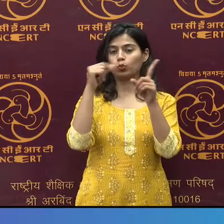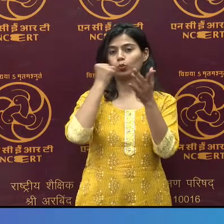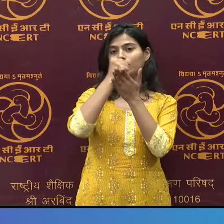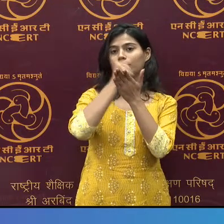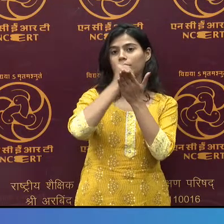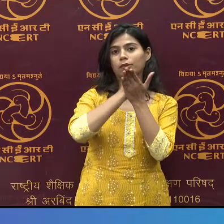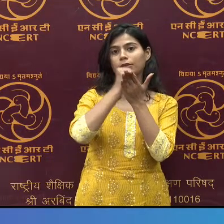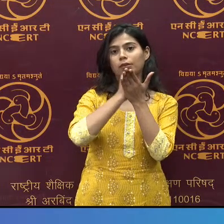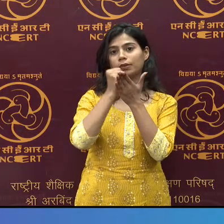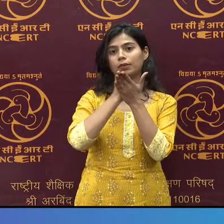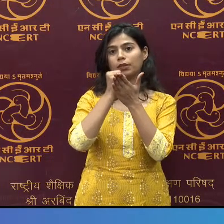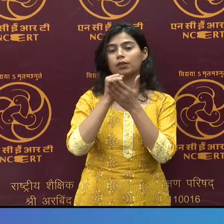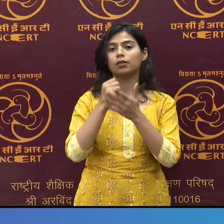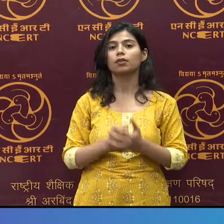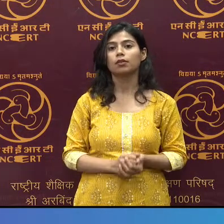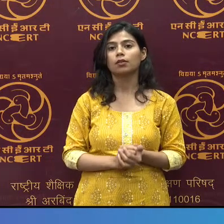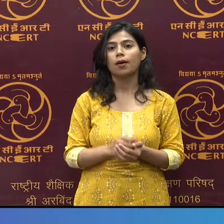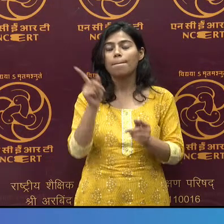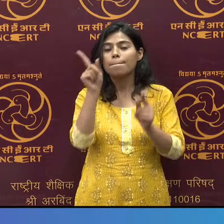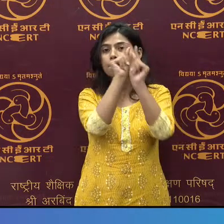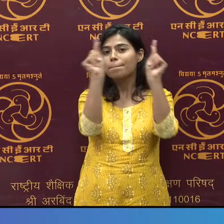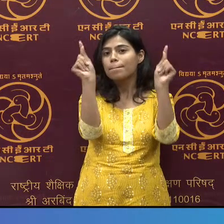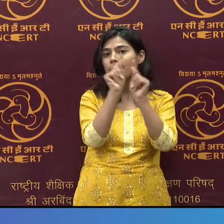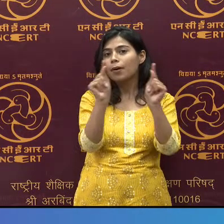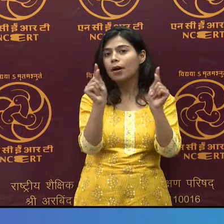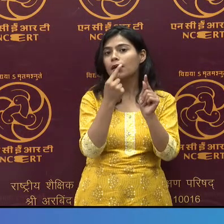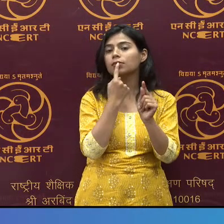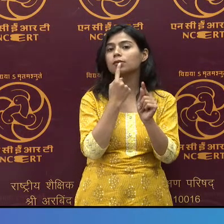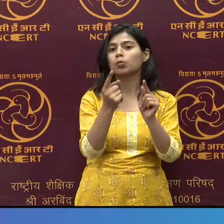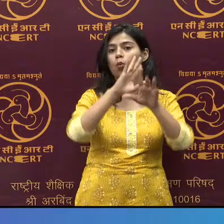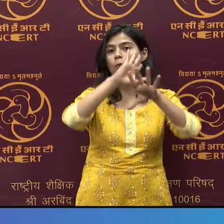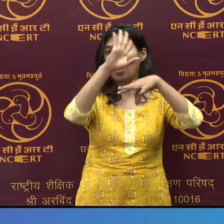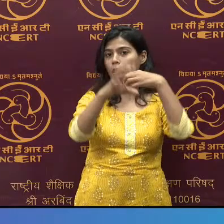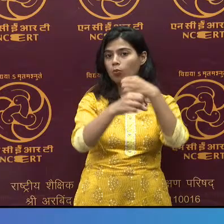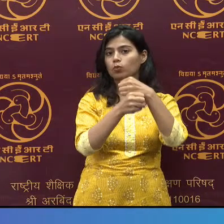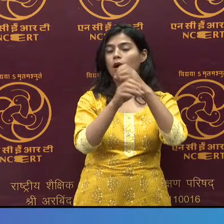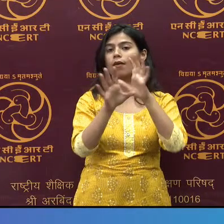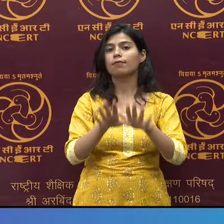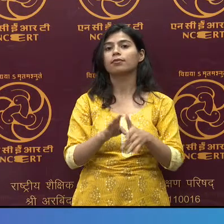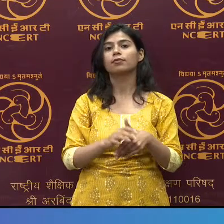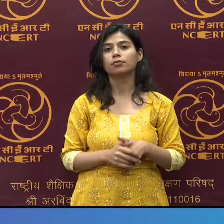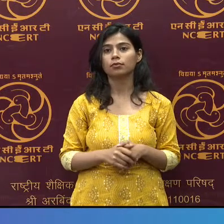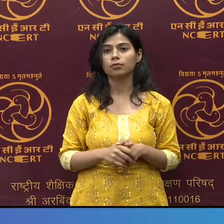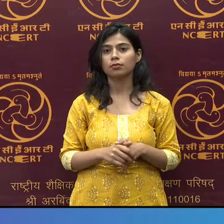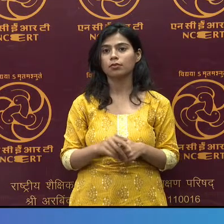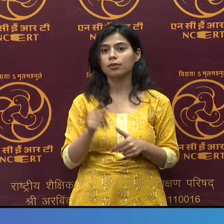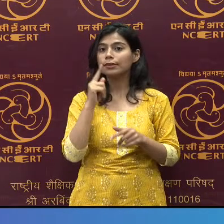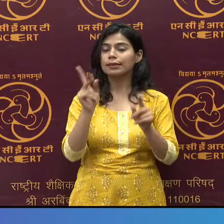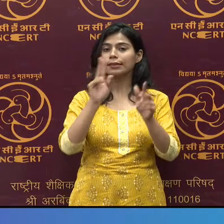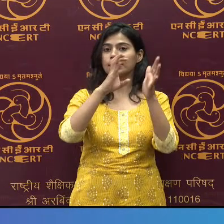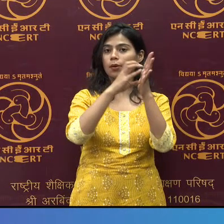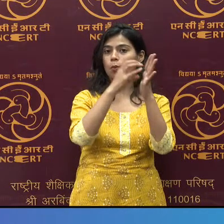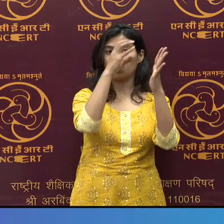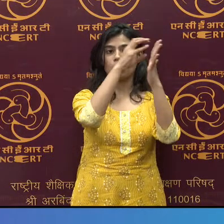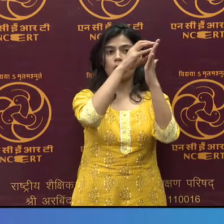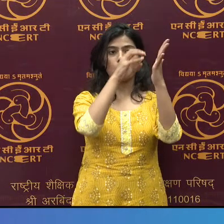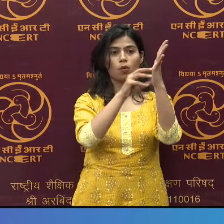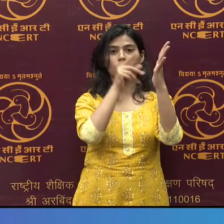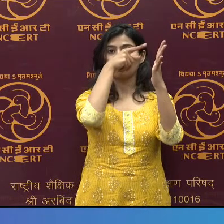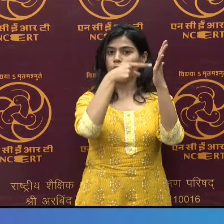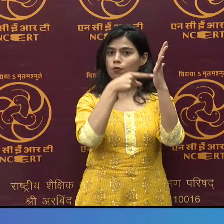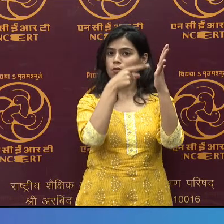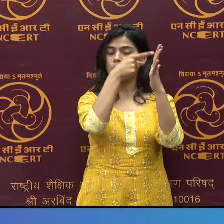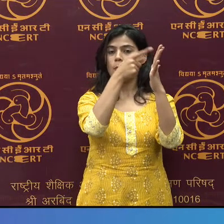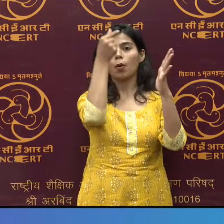question, I'll just mention one line about the conclusion. Sure. So, like in paragraph 2 and 3, because there were a lot